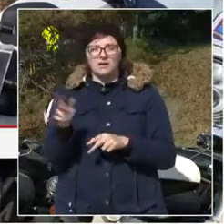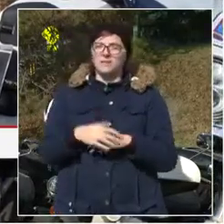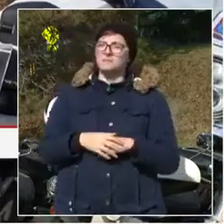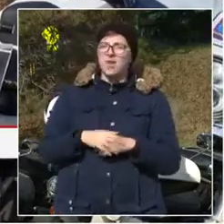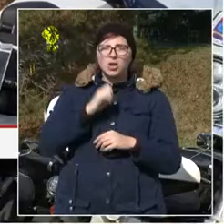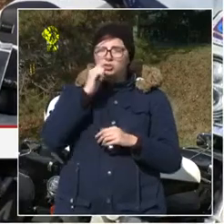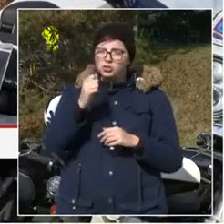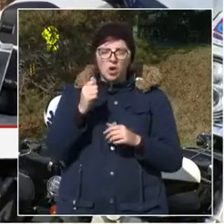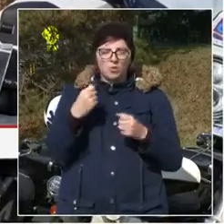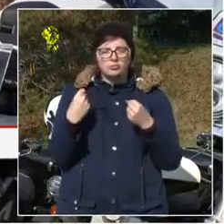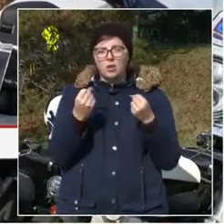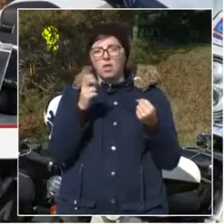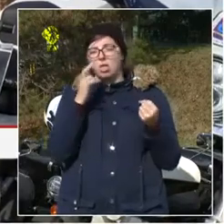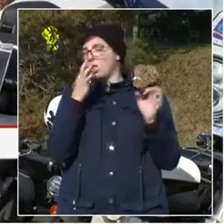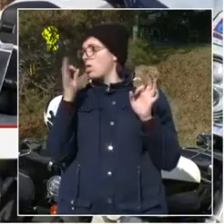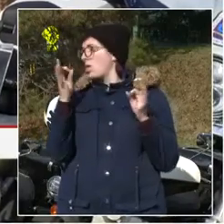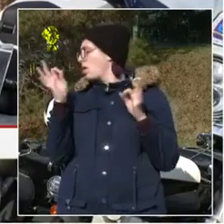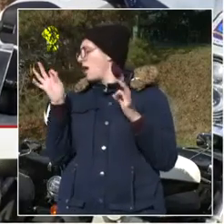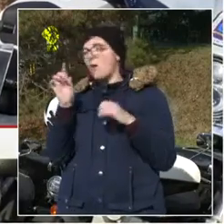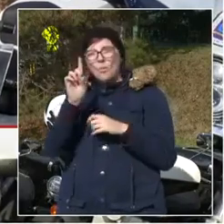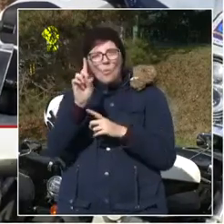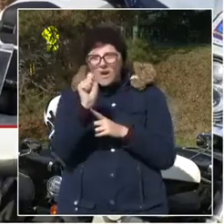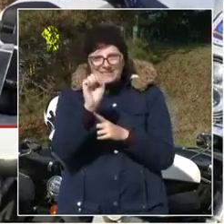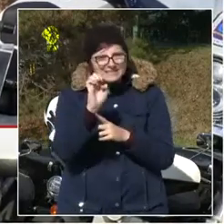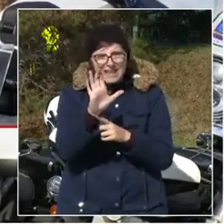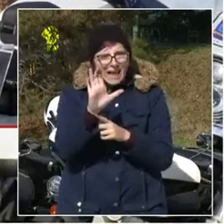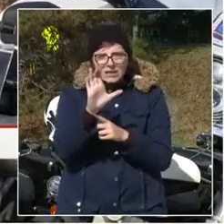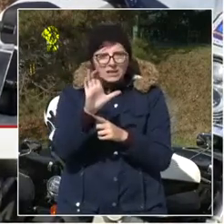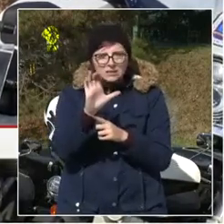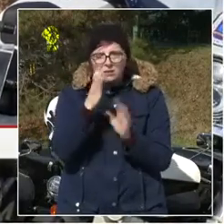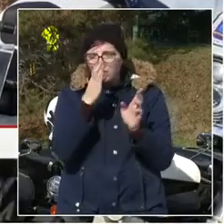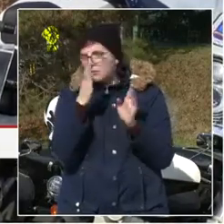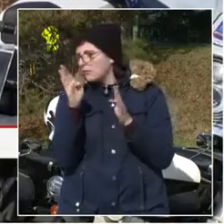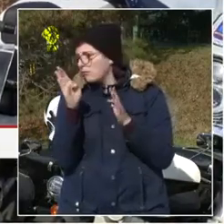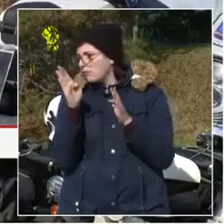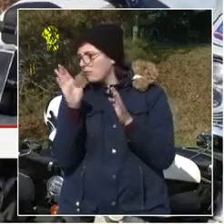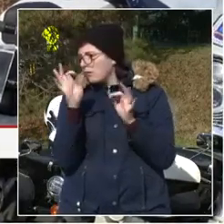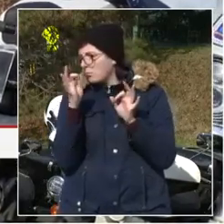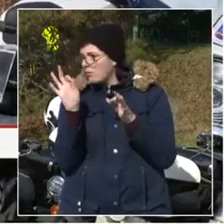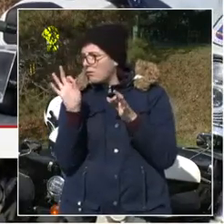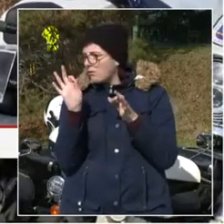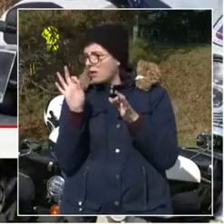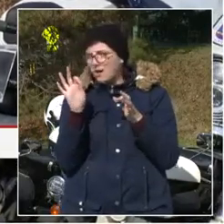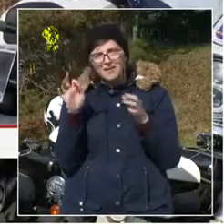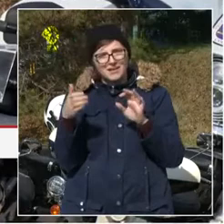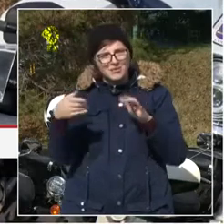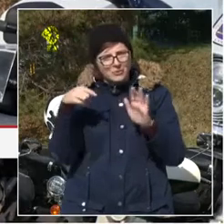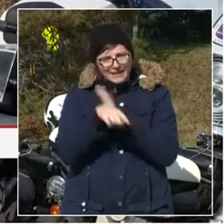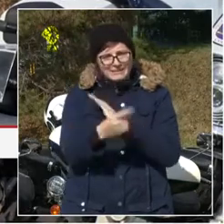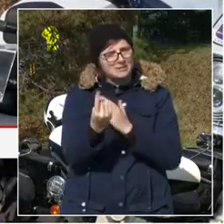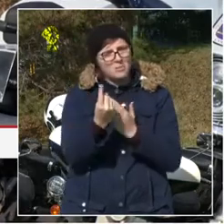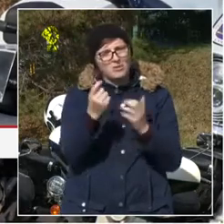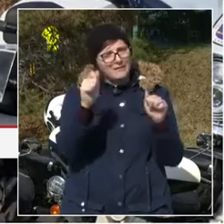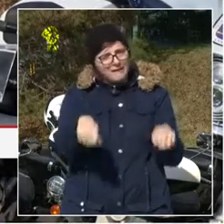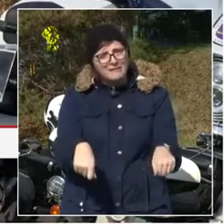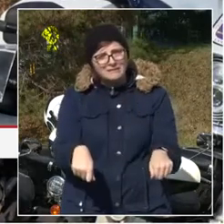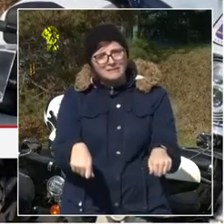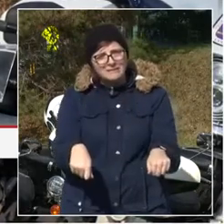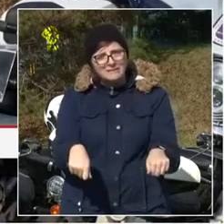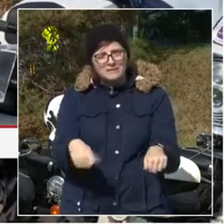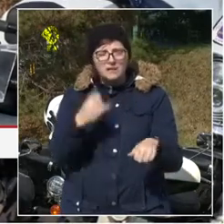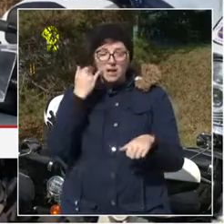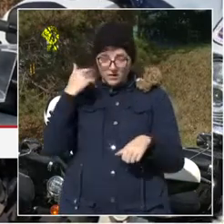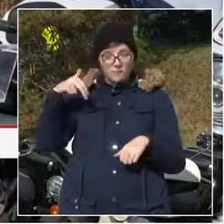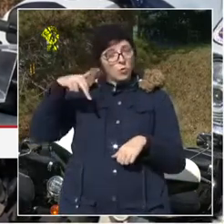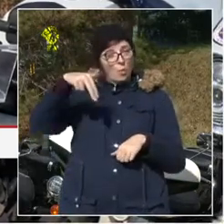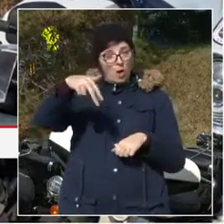It only takes a second of inattention to shatter a life. When walking, cross at the corner